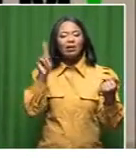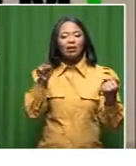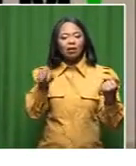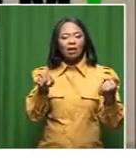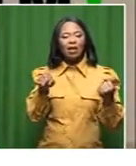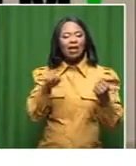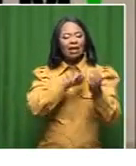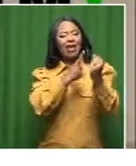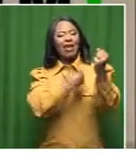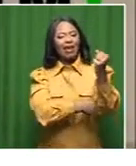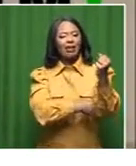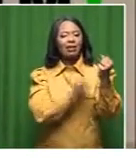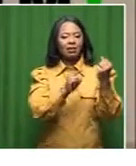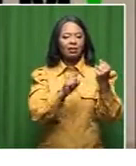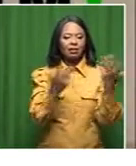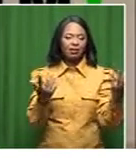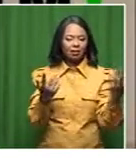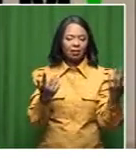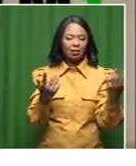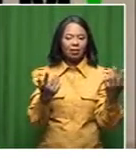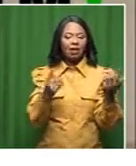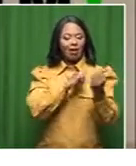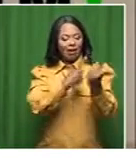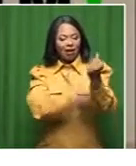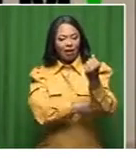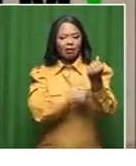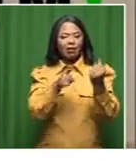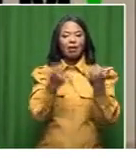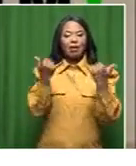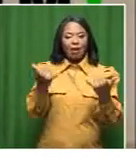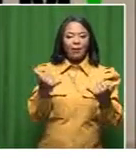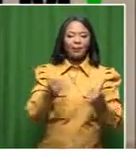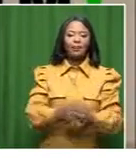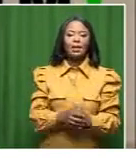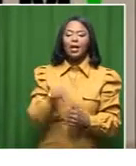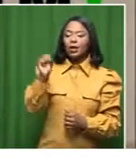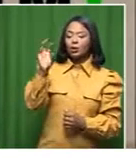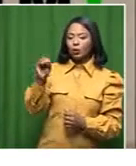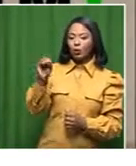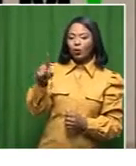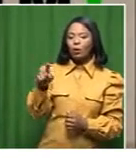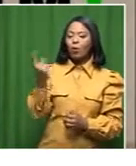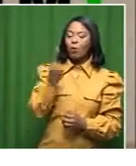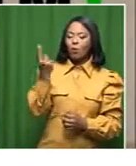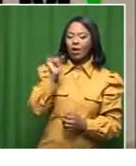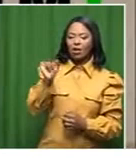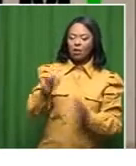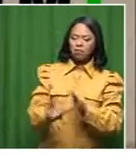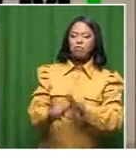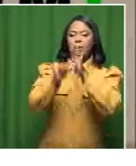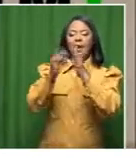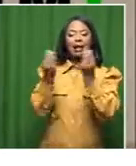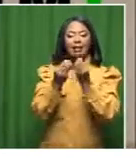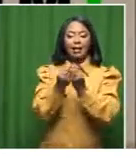our energy, or let me say the absence of our energy right now. So one of the critical things that